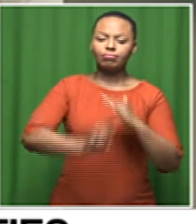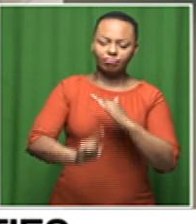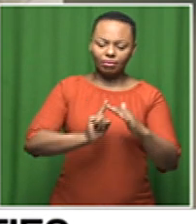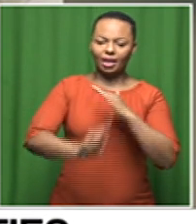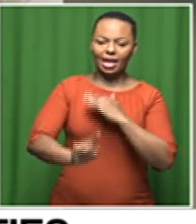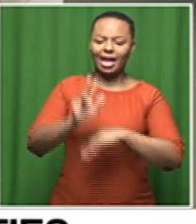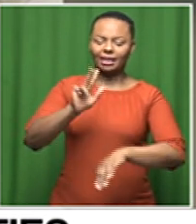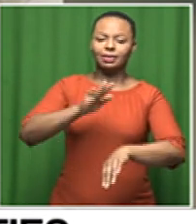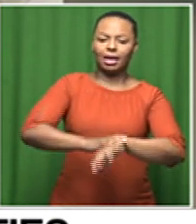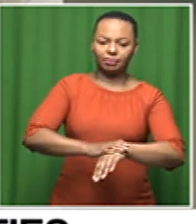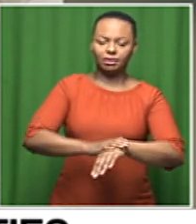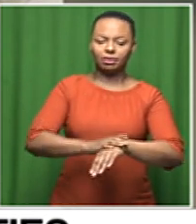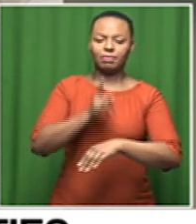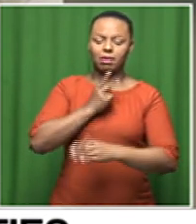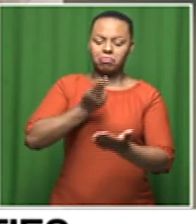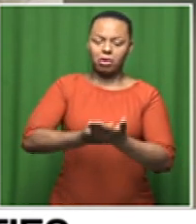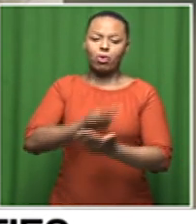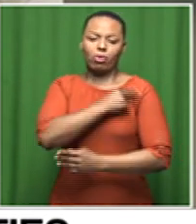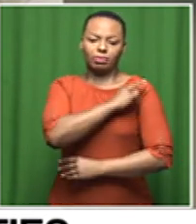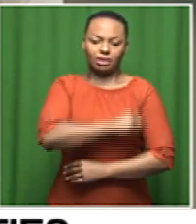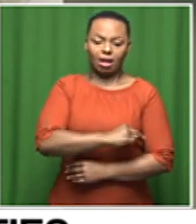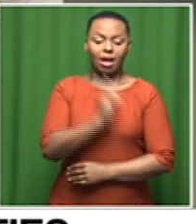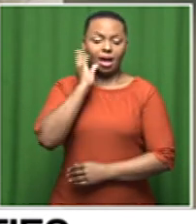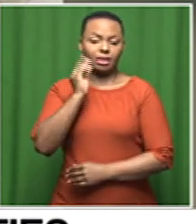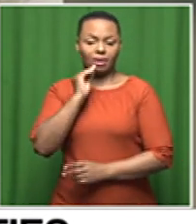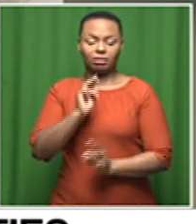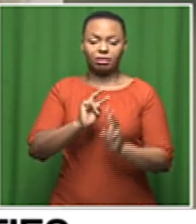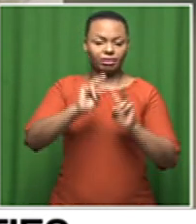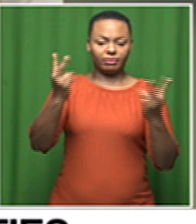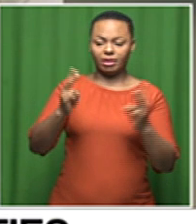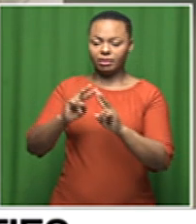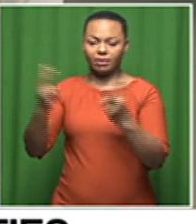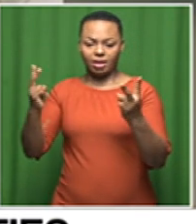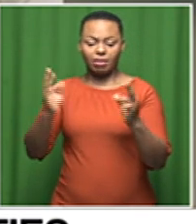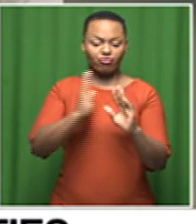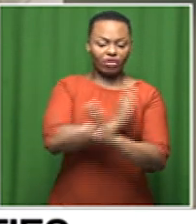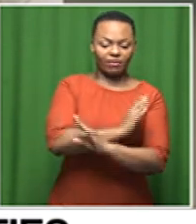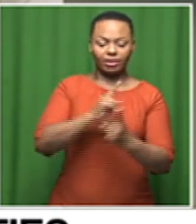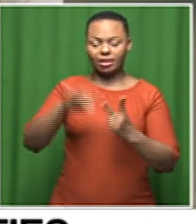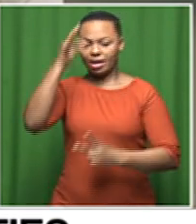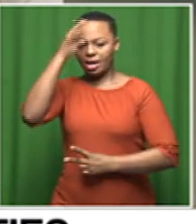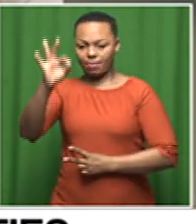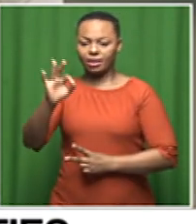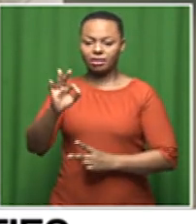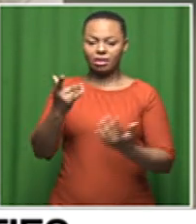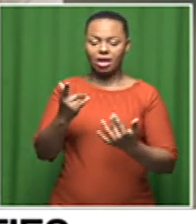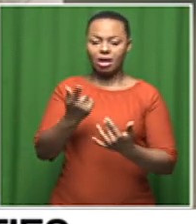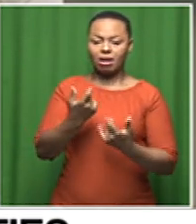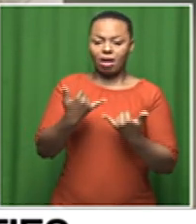times actually, and I'd say that my experience has been different with both hospitals. Okay, so